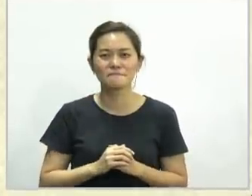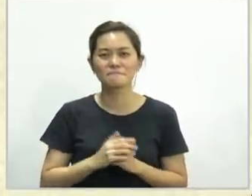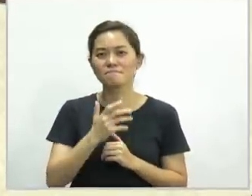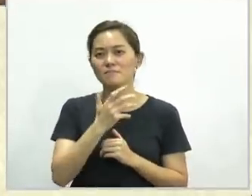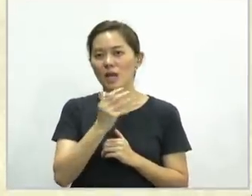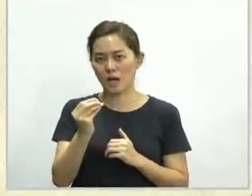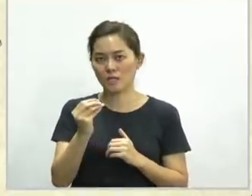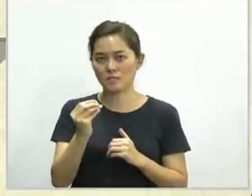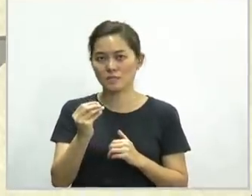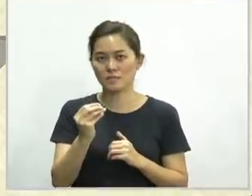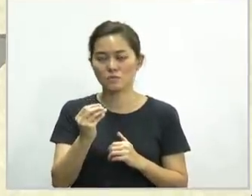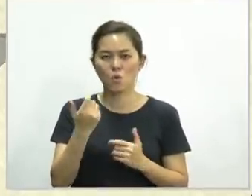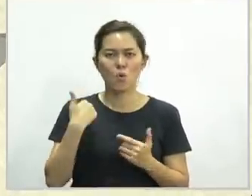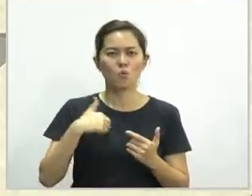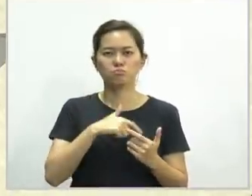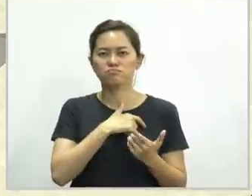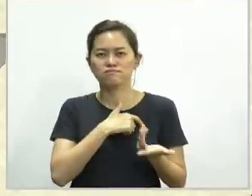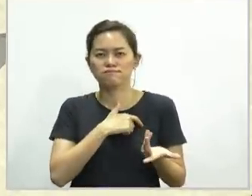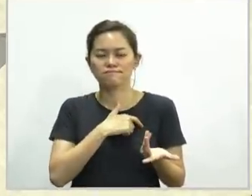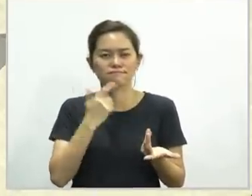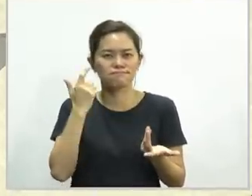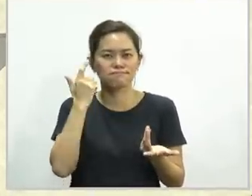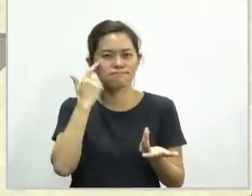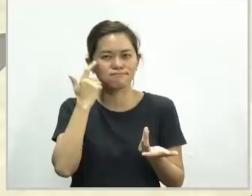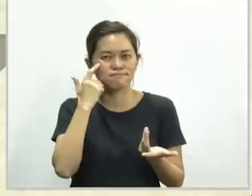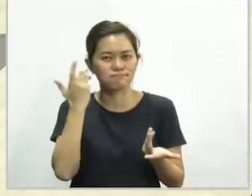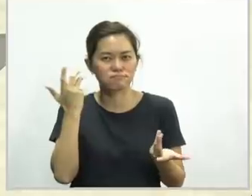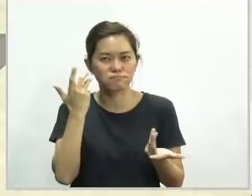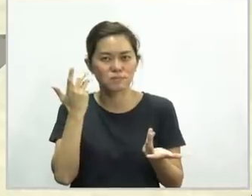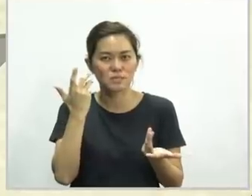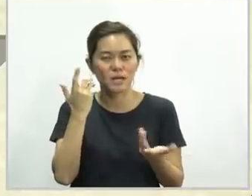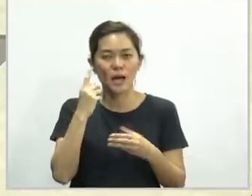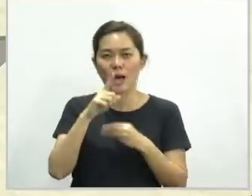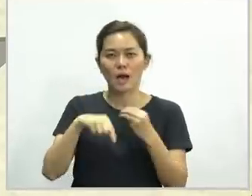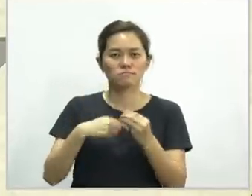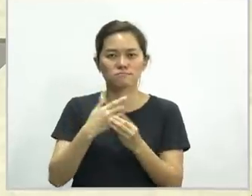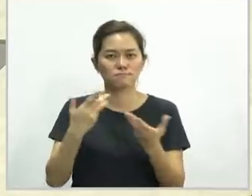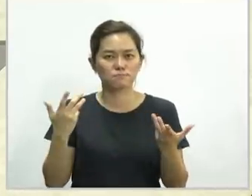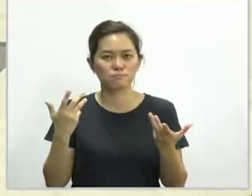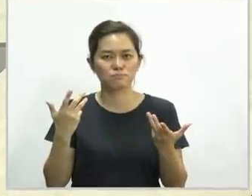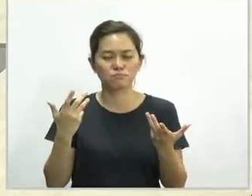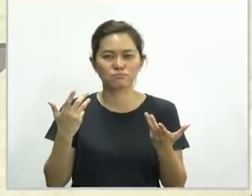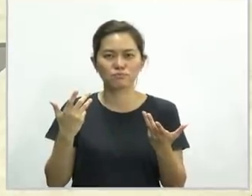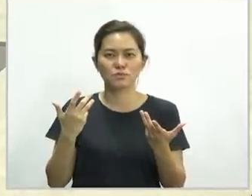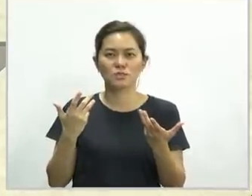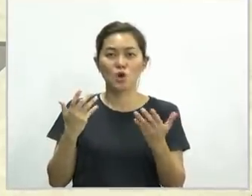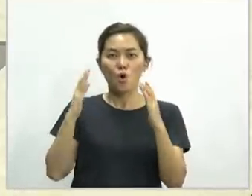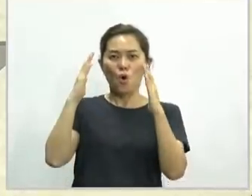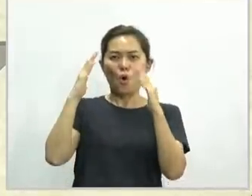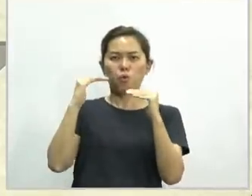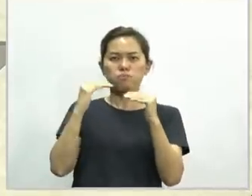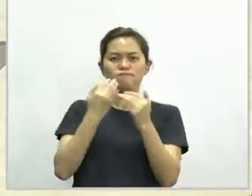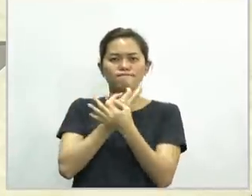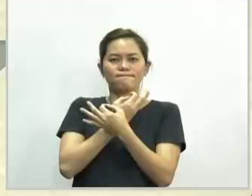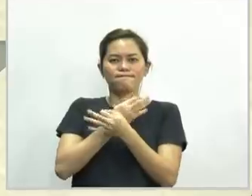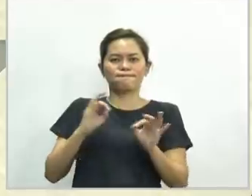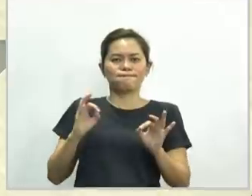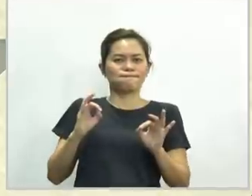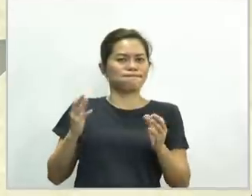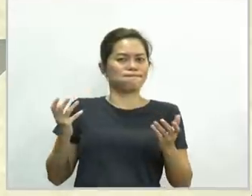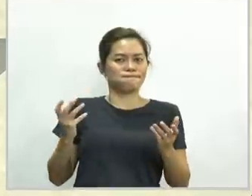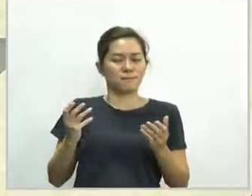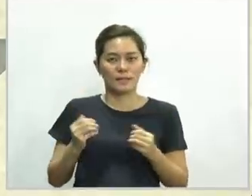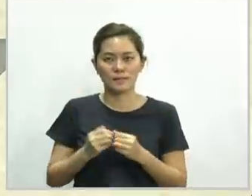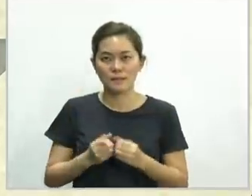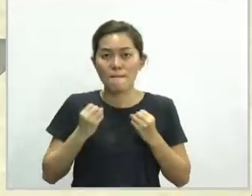And we've been thinking of the freedom of hope. A lot